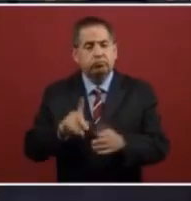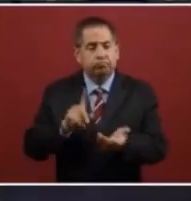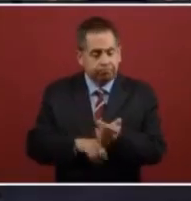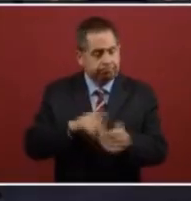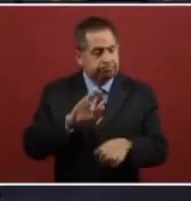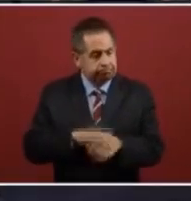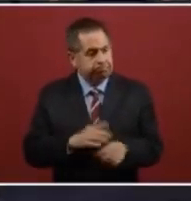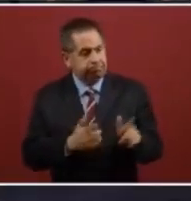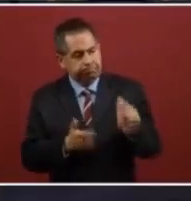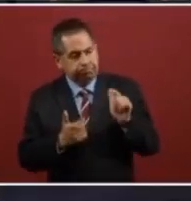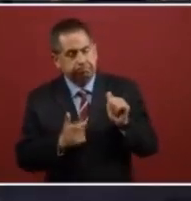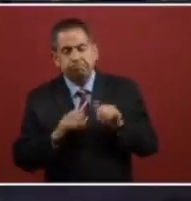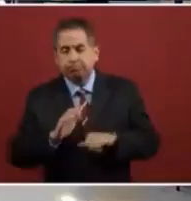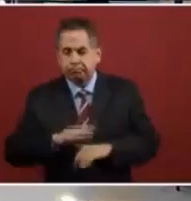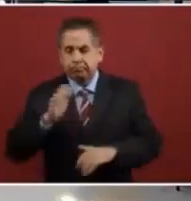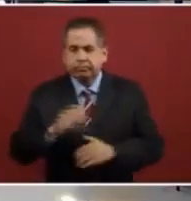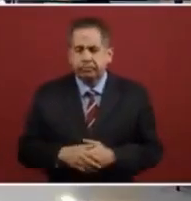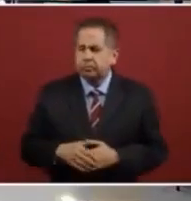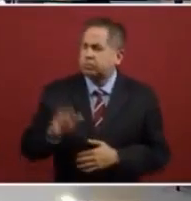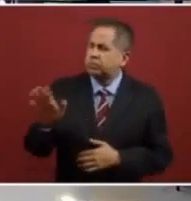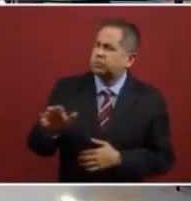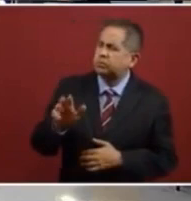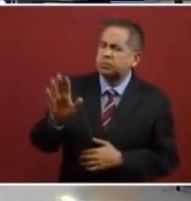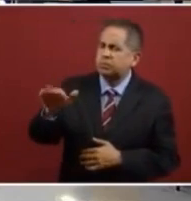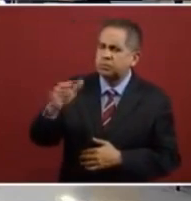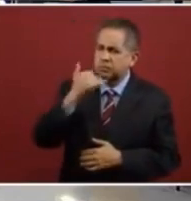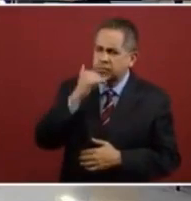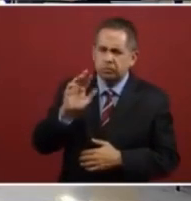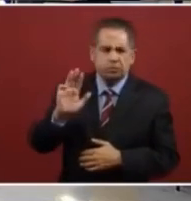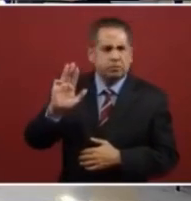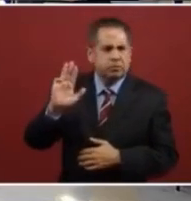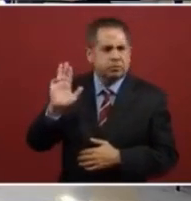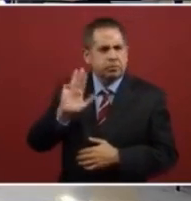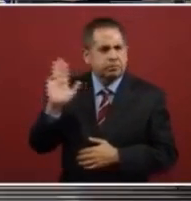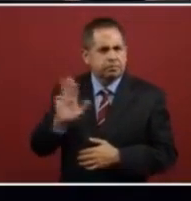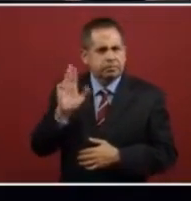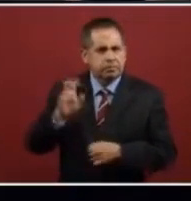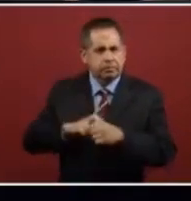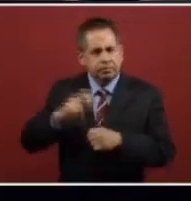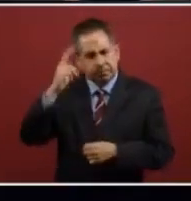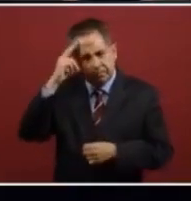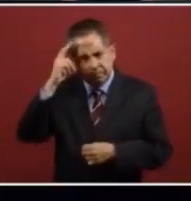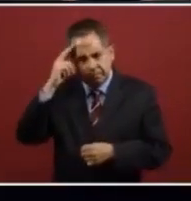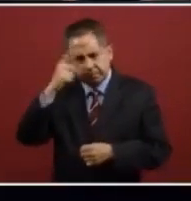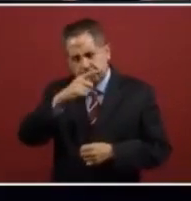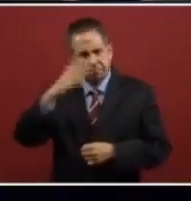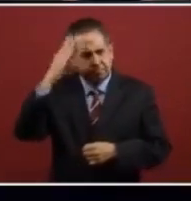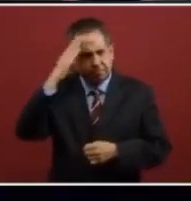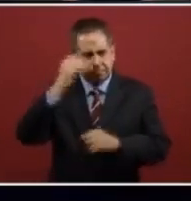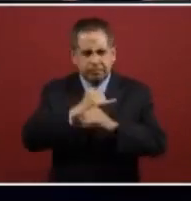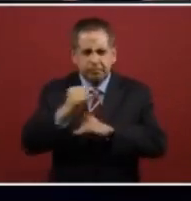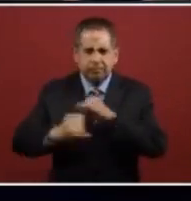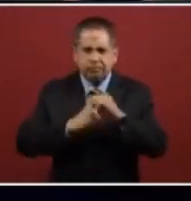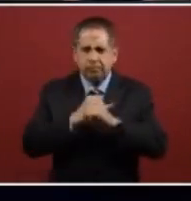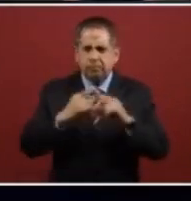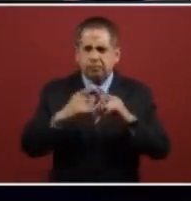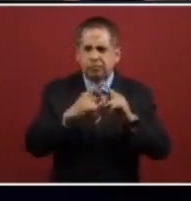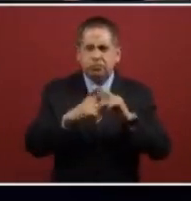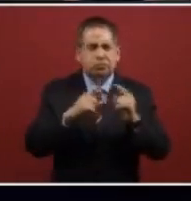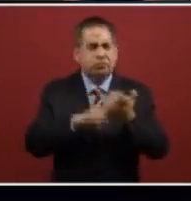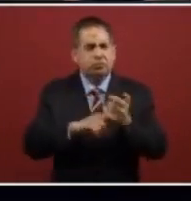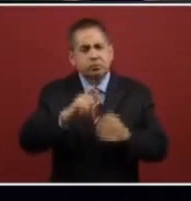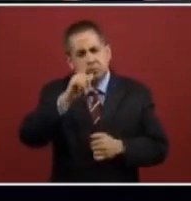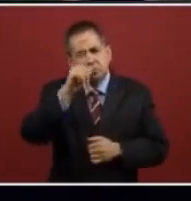recaudación. a lot Y el more miércoles se realizó funds. un evento en Bellas Artes dedicado al líder internacional de la Iglesia de la Luz del